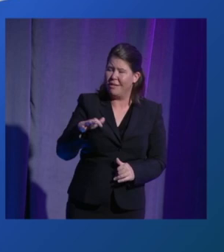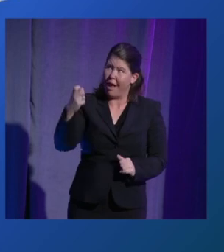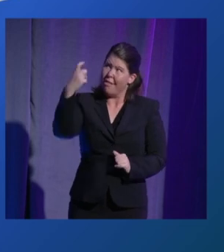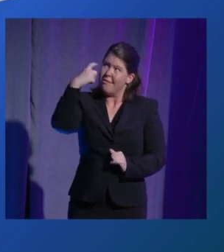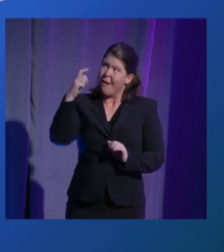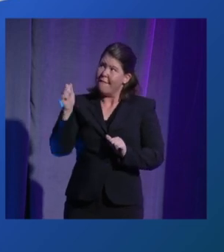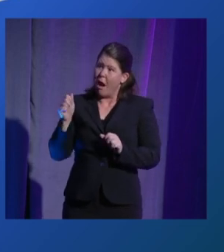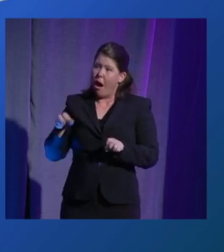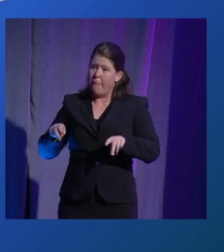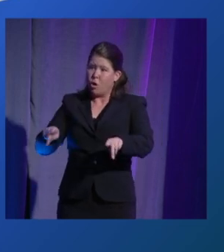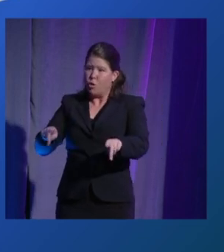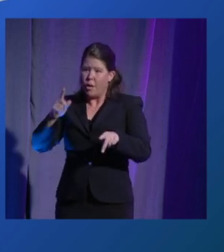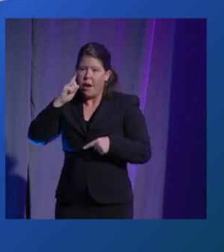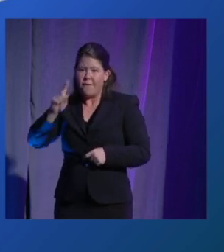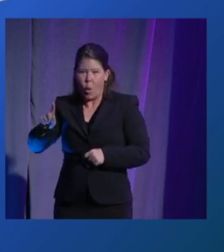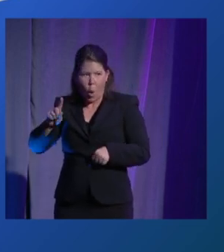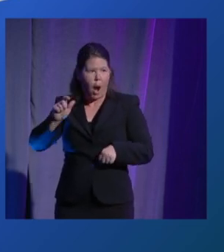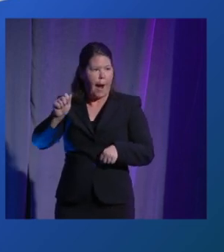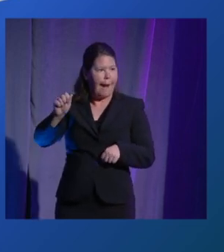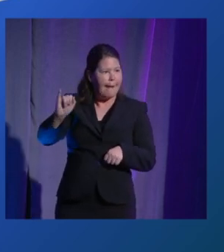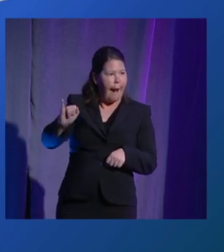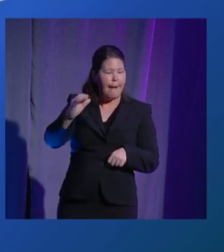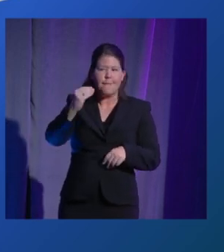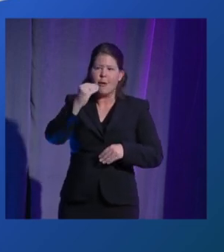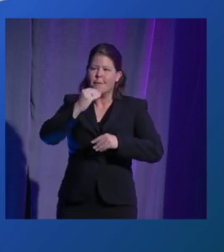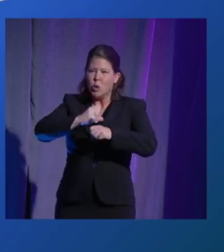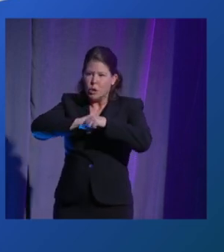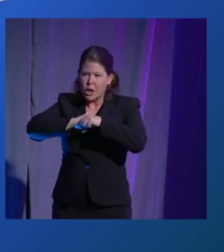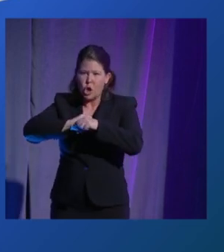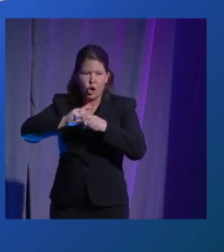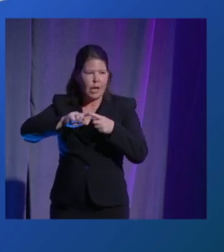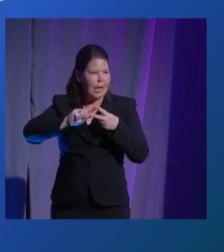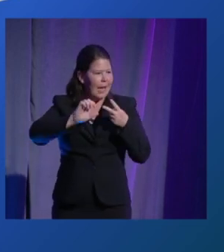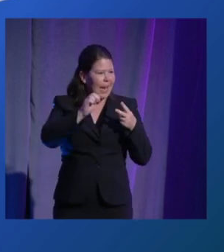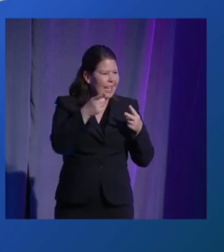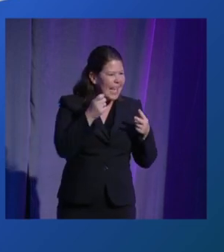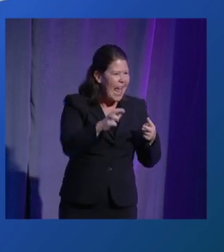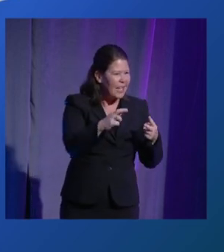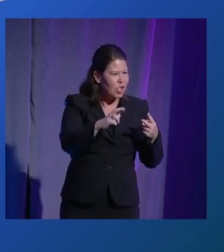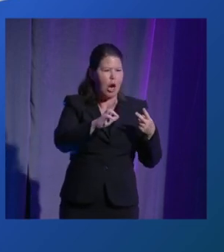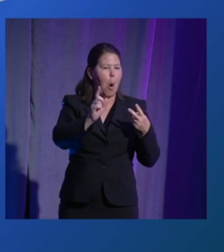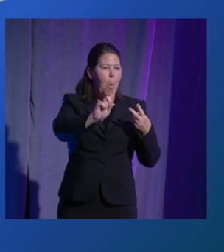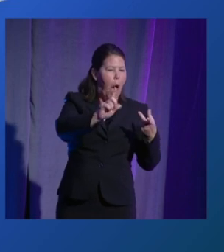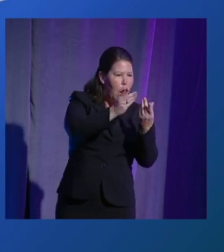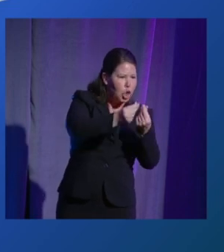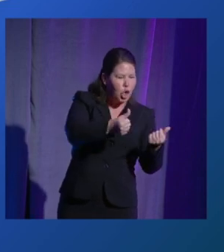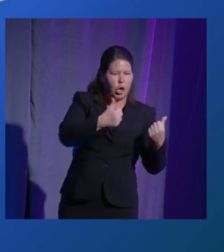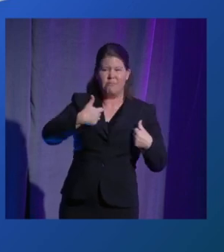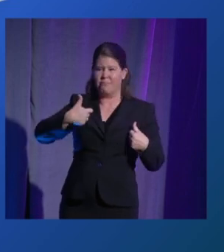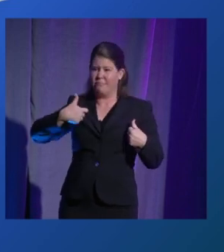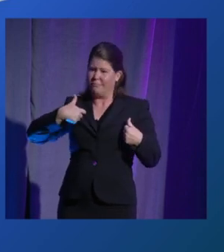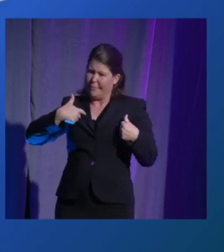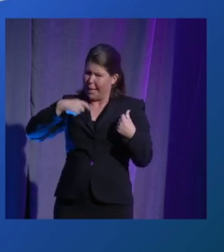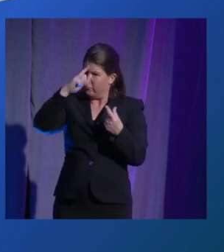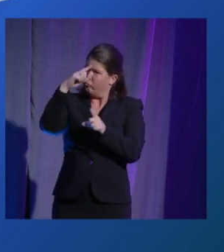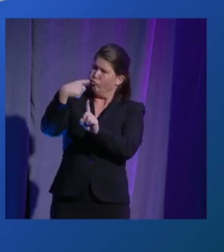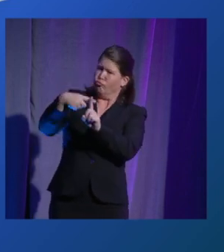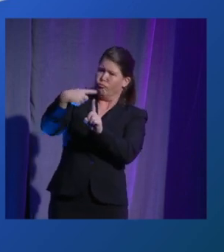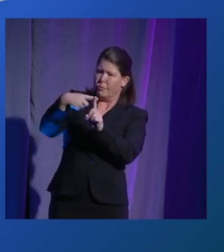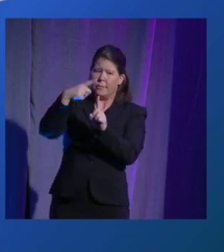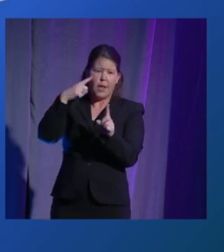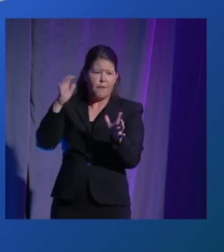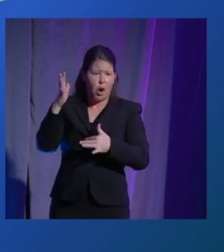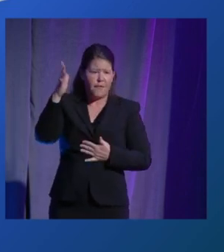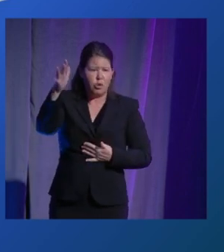things like food security and for curing cancer and I am very optimistic about the future I may have more things to say when we get to the